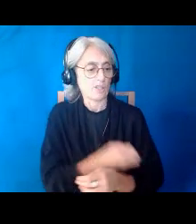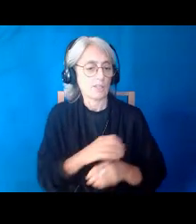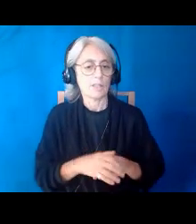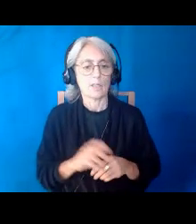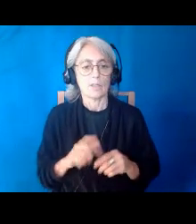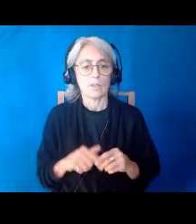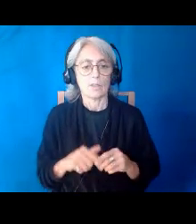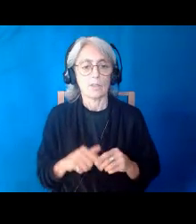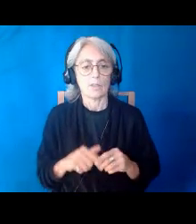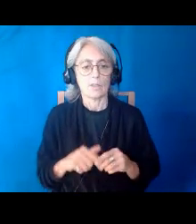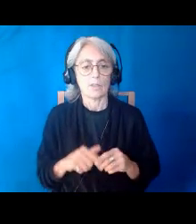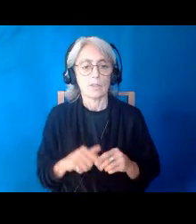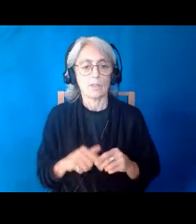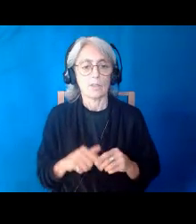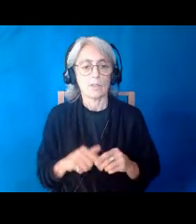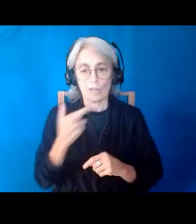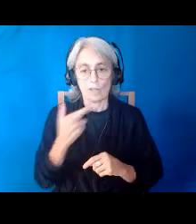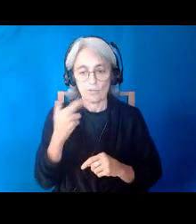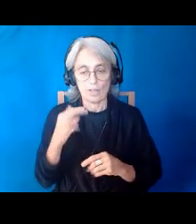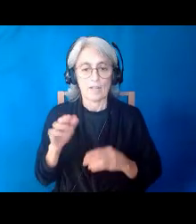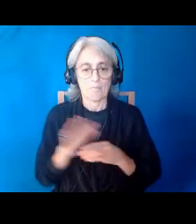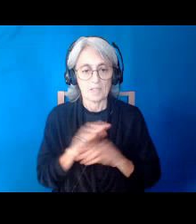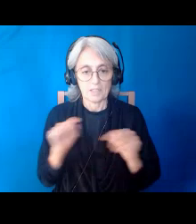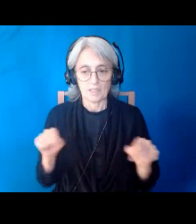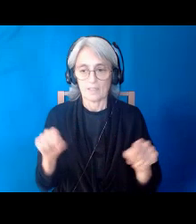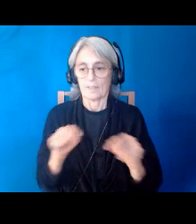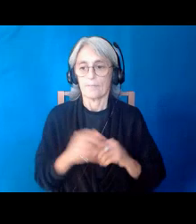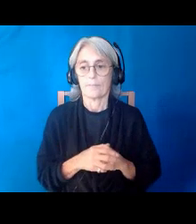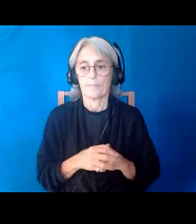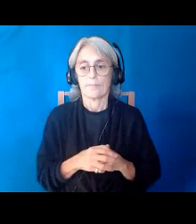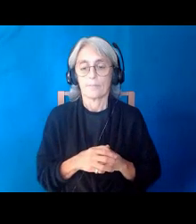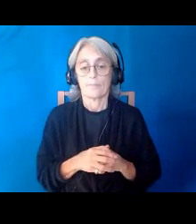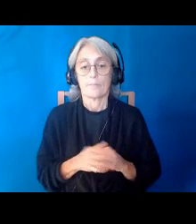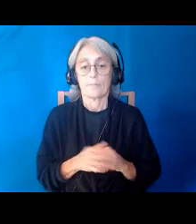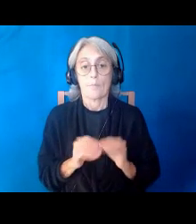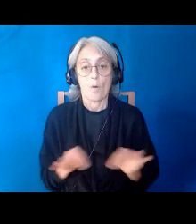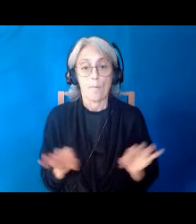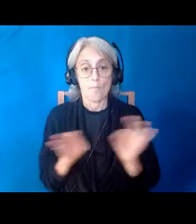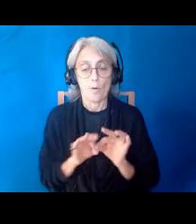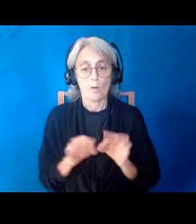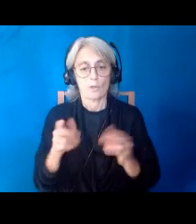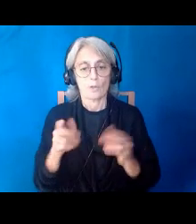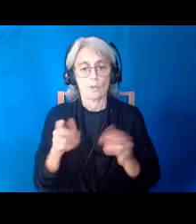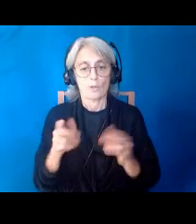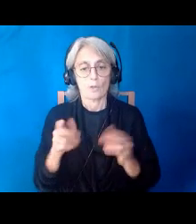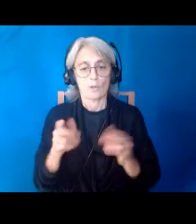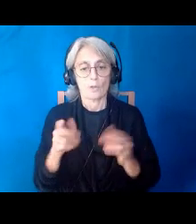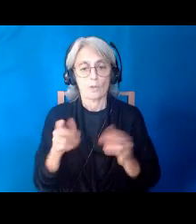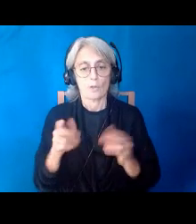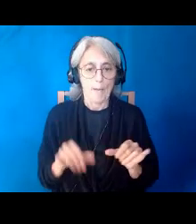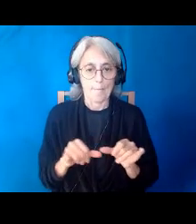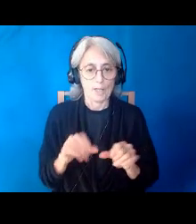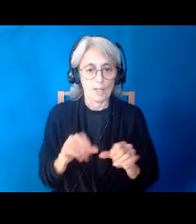restaurants, and local businesses. But more importantly, you've brought something that cannot be measured in